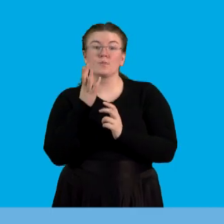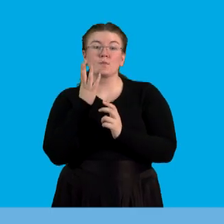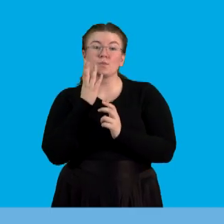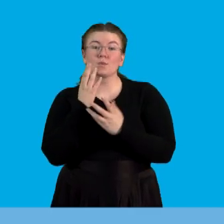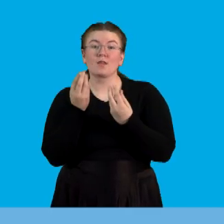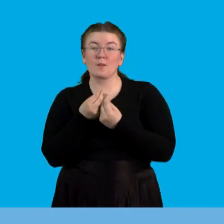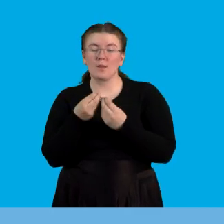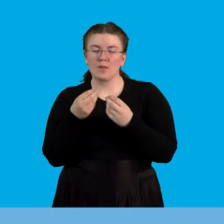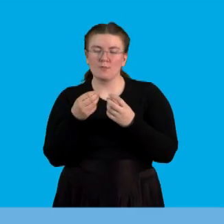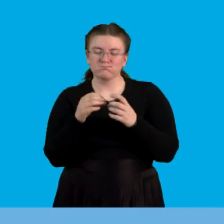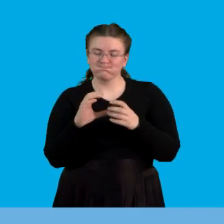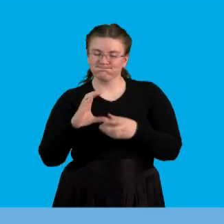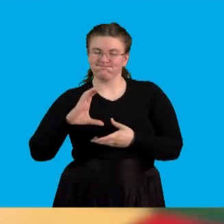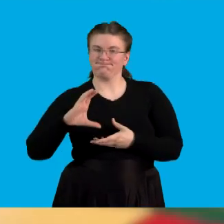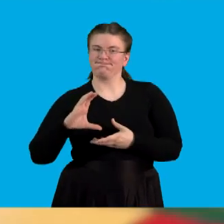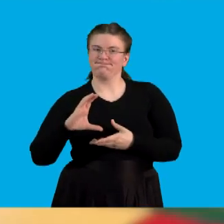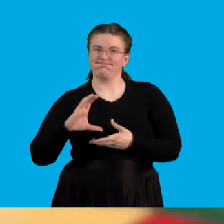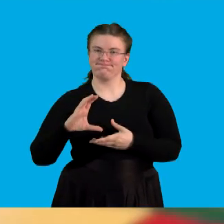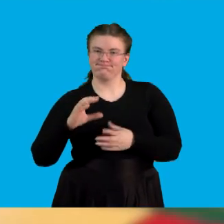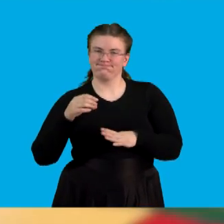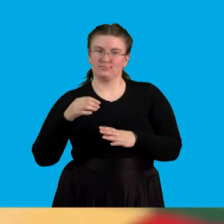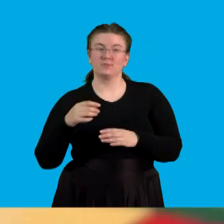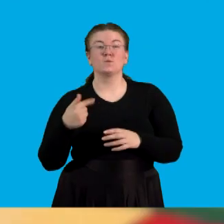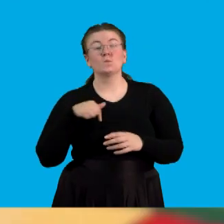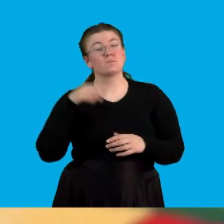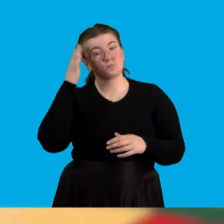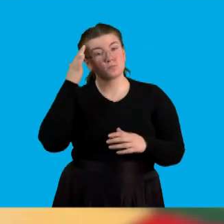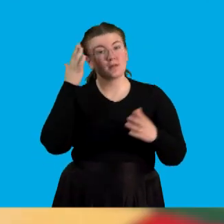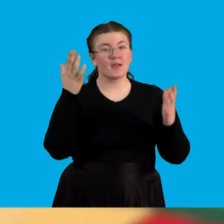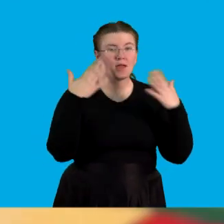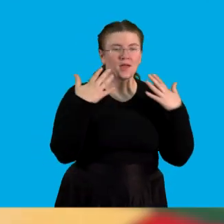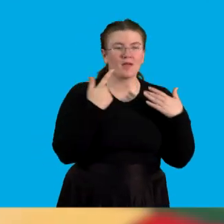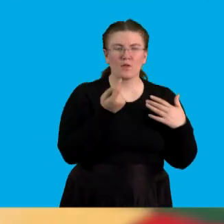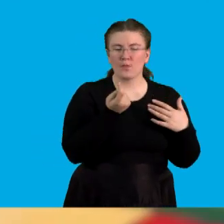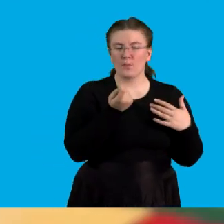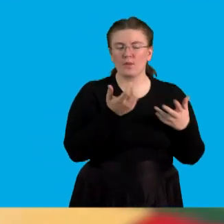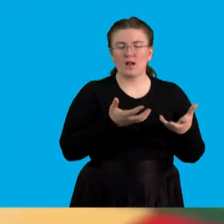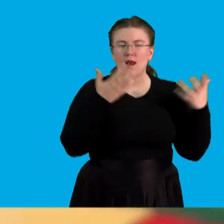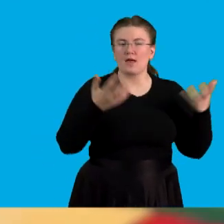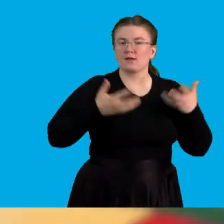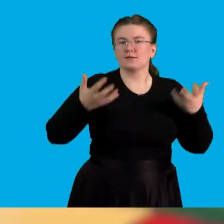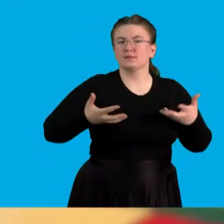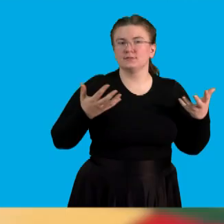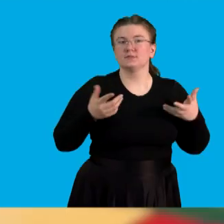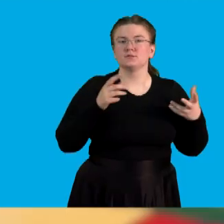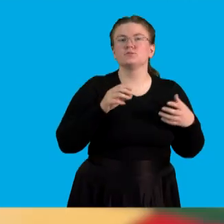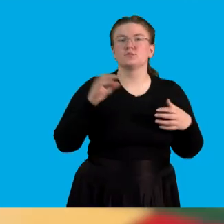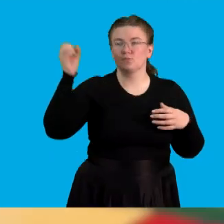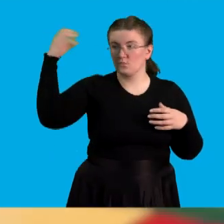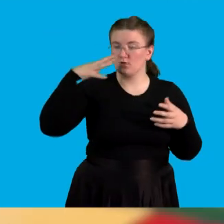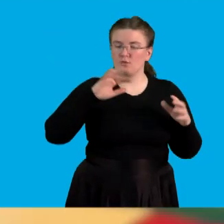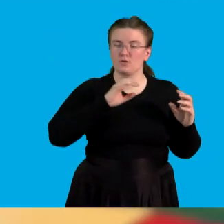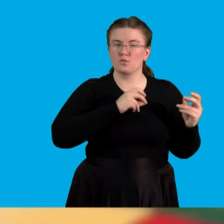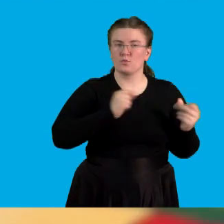know that air is less denser than water. So in air, speed is going to travel faster than in